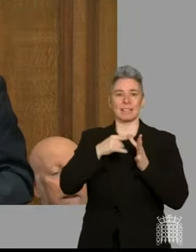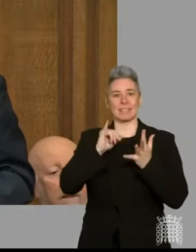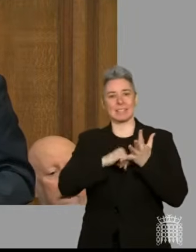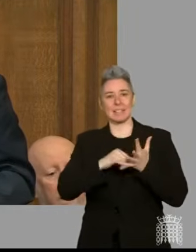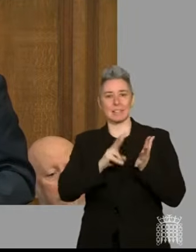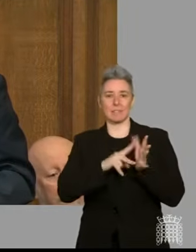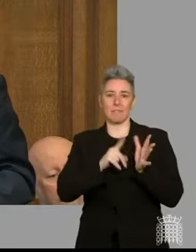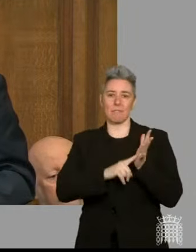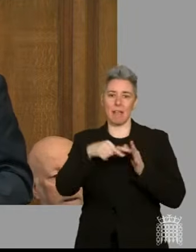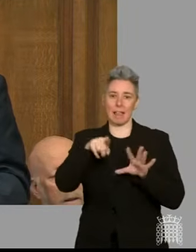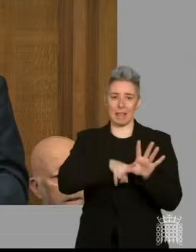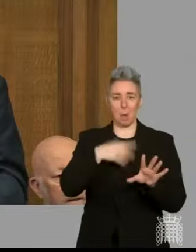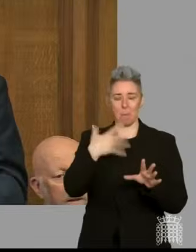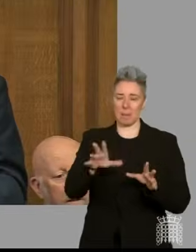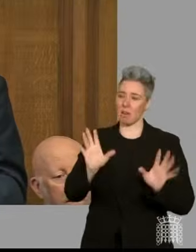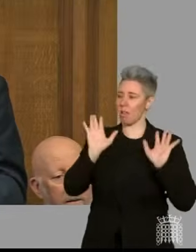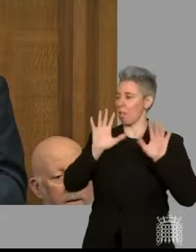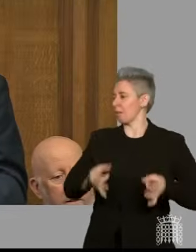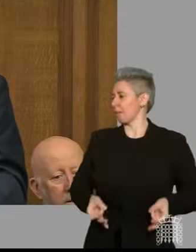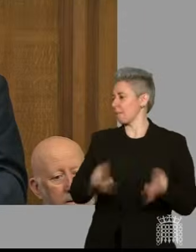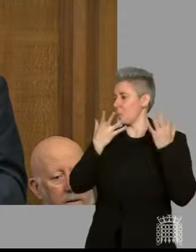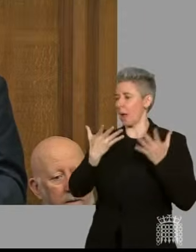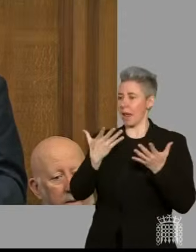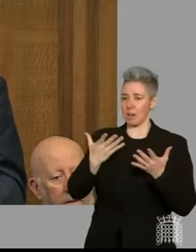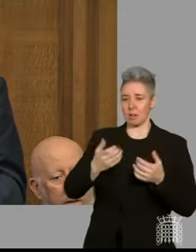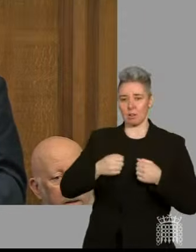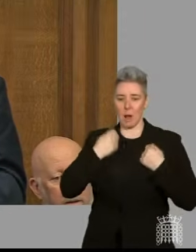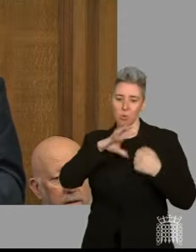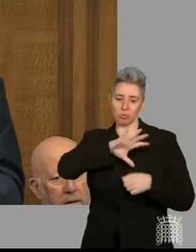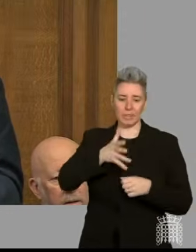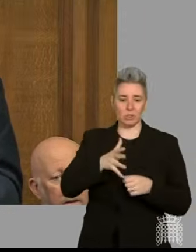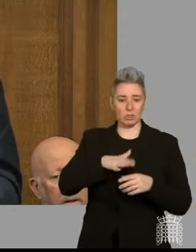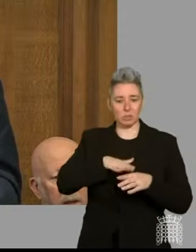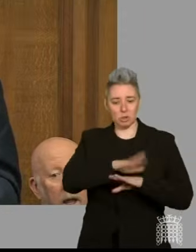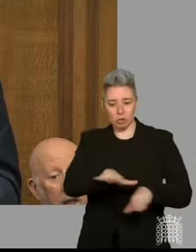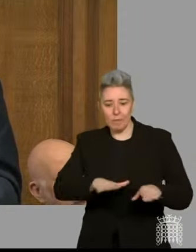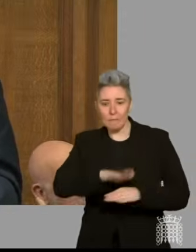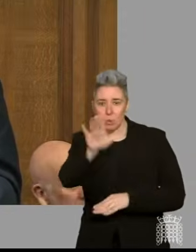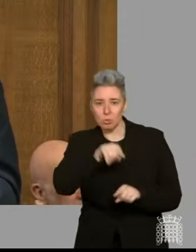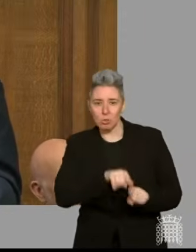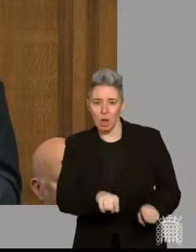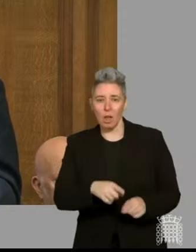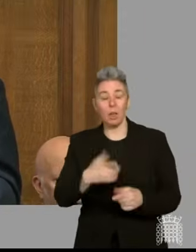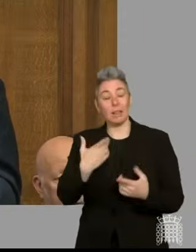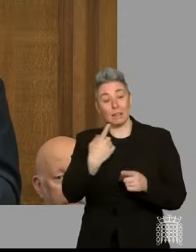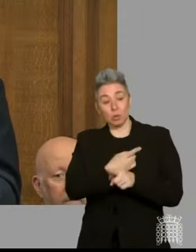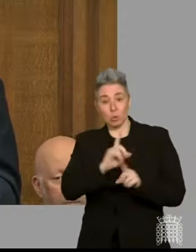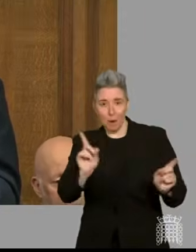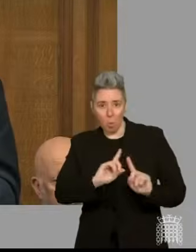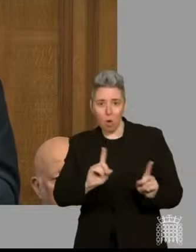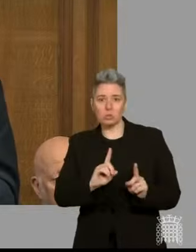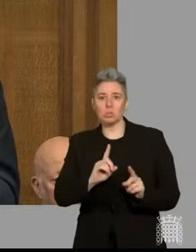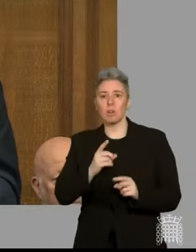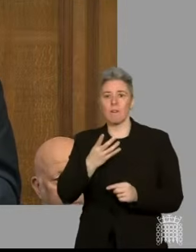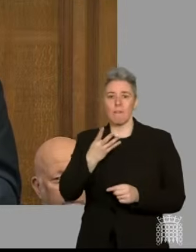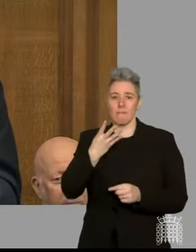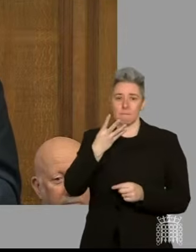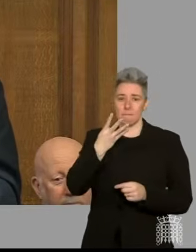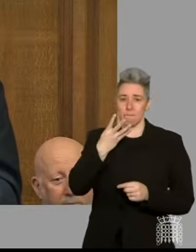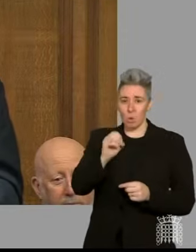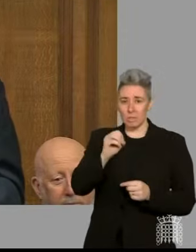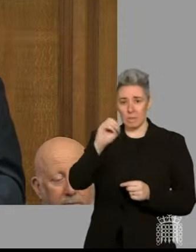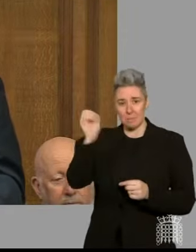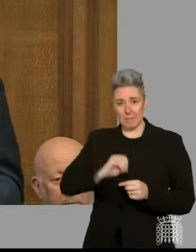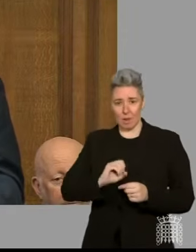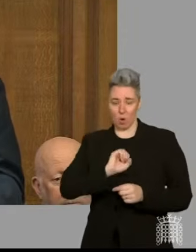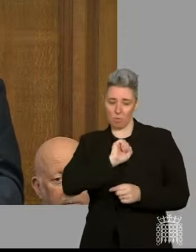of £500 million gifted by Lord Houchin in a deal to two local business